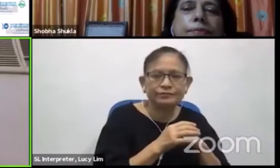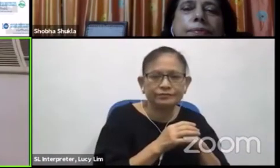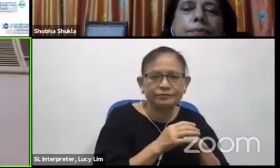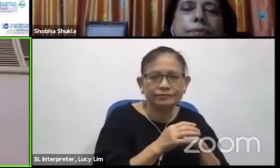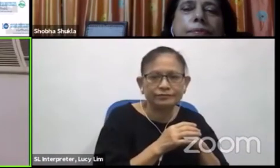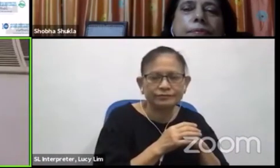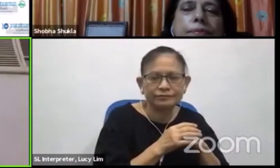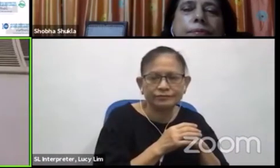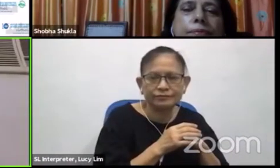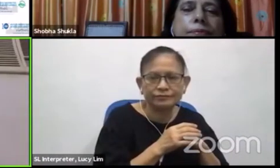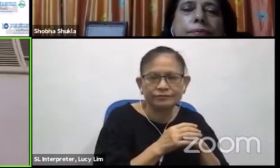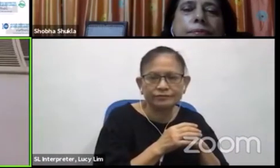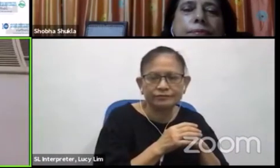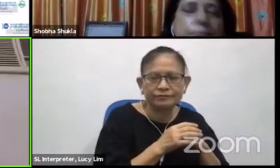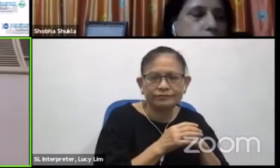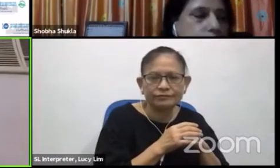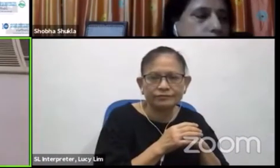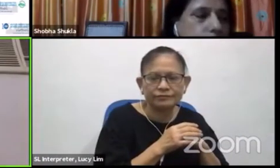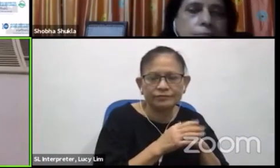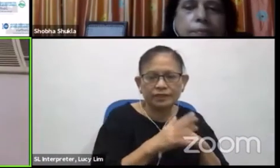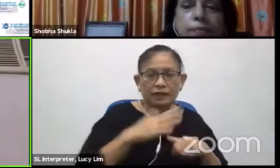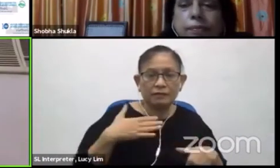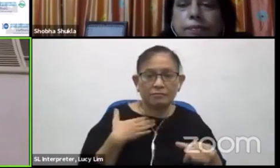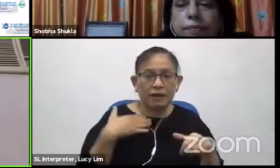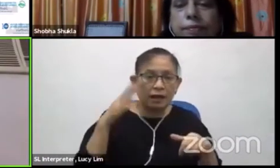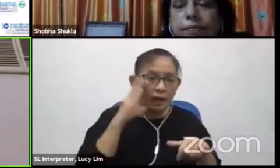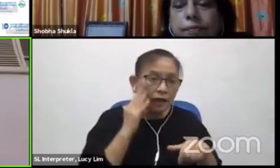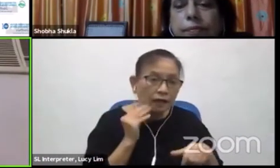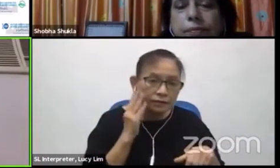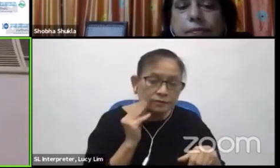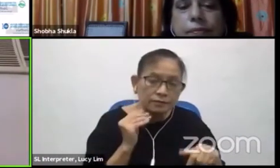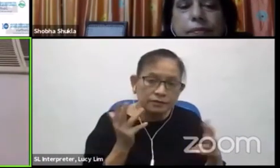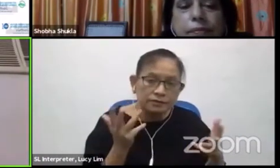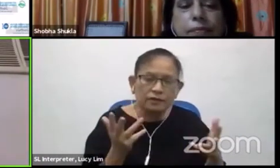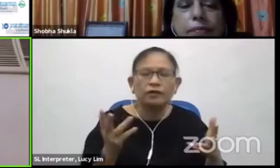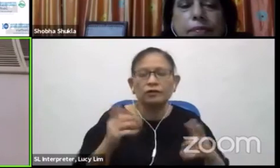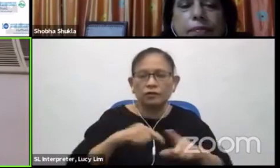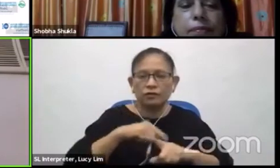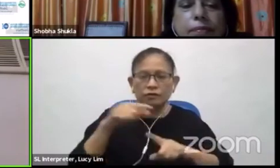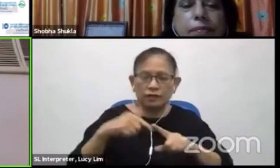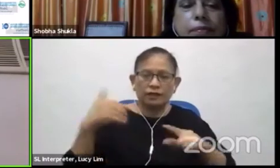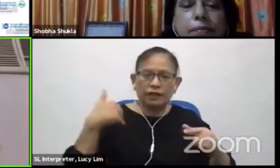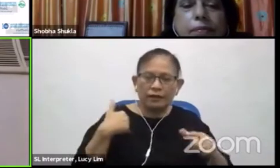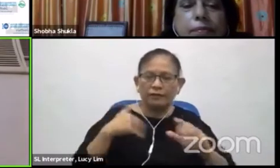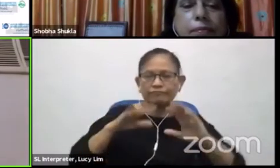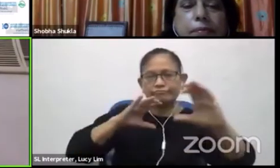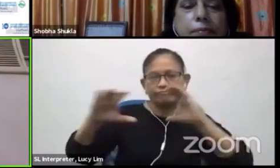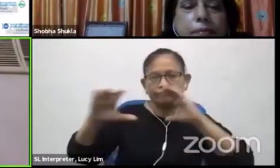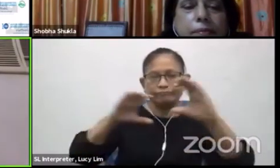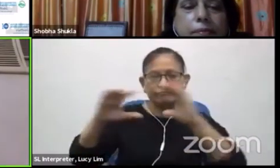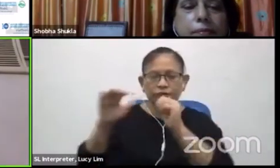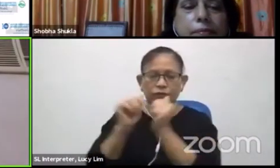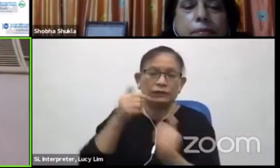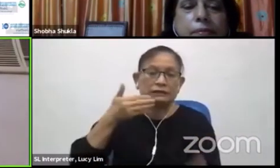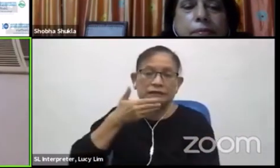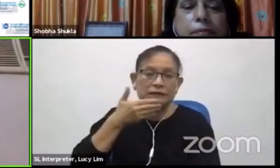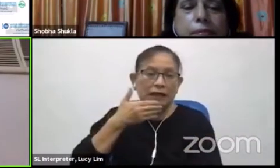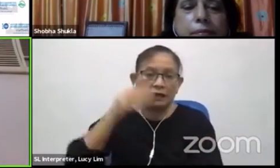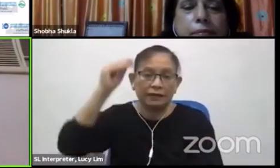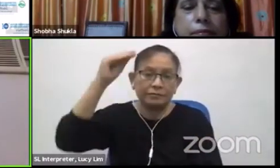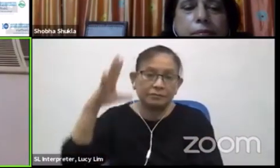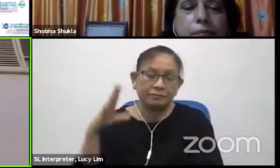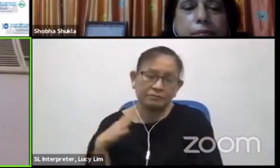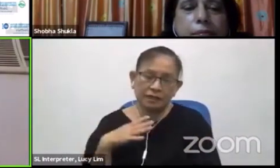in inroads in my experience has been to whenever I have held conversations with young men on these issues,